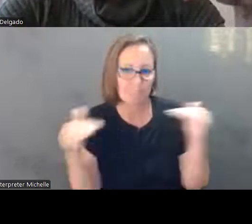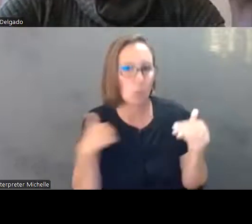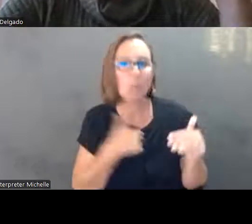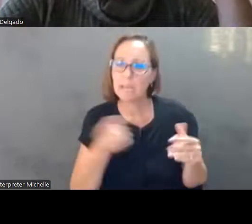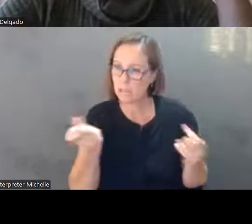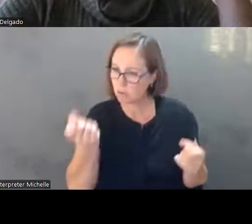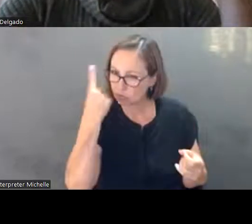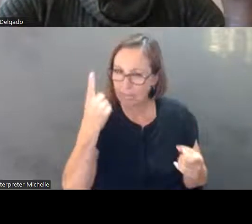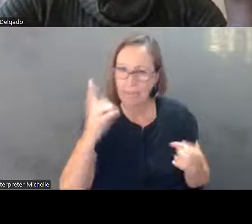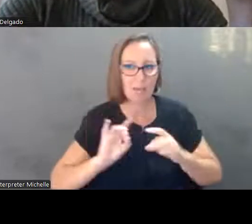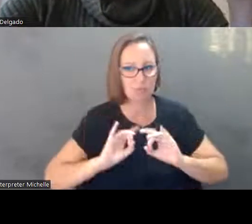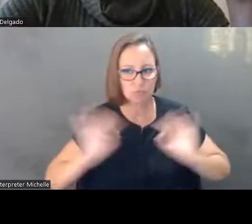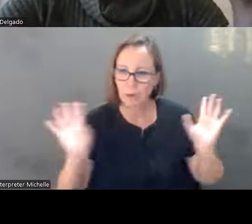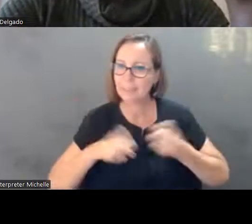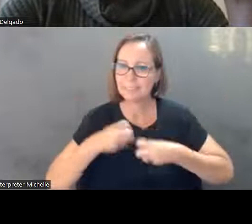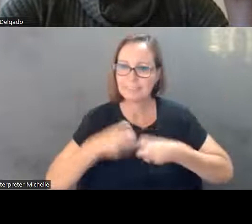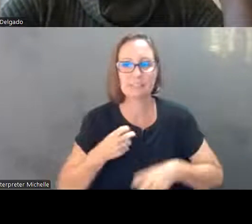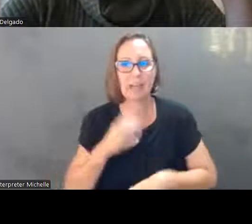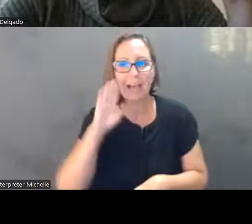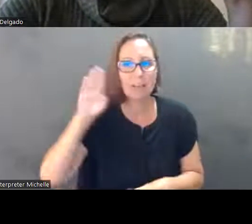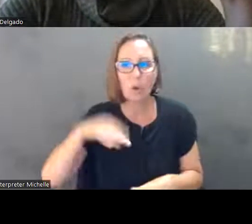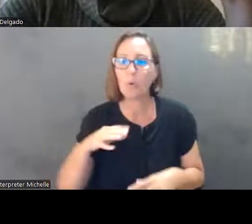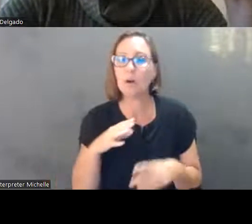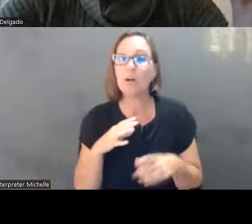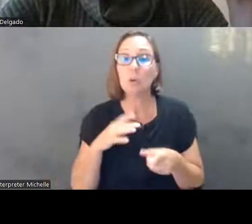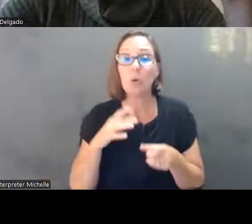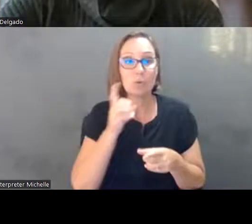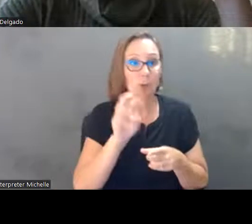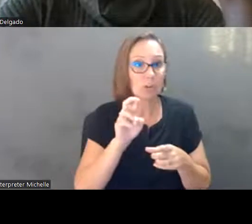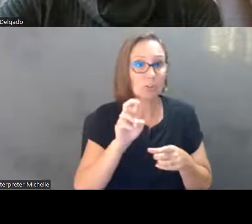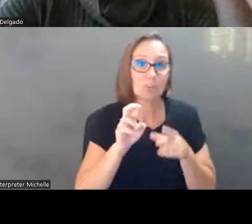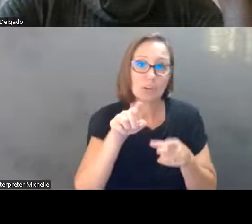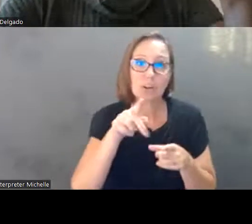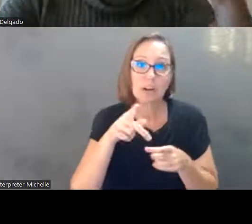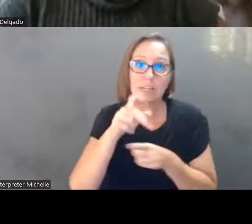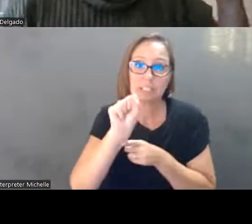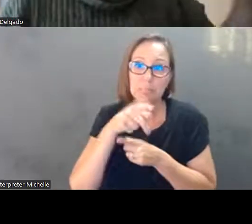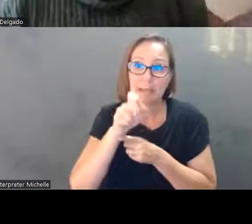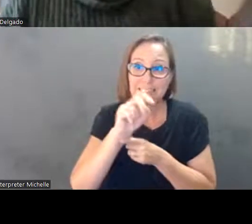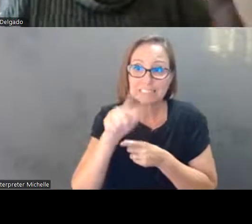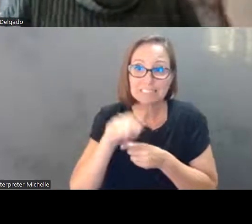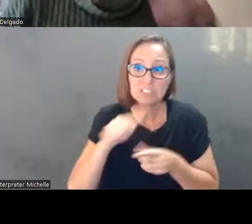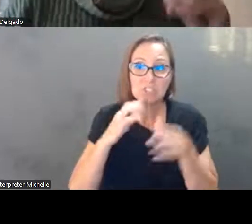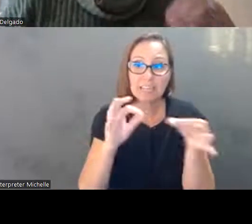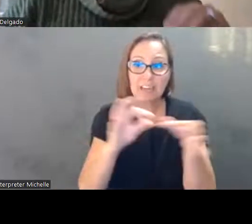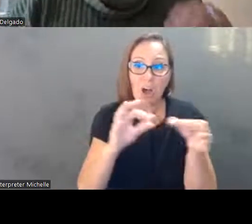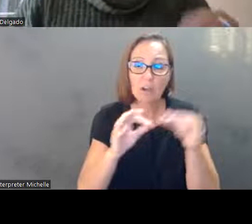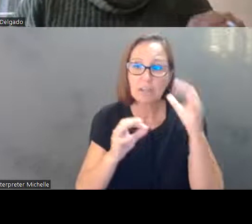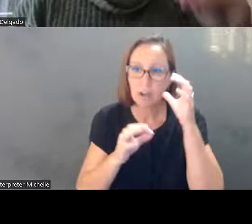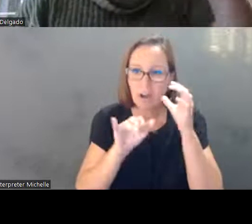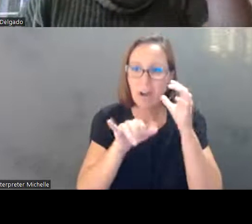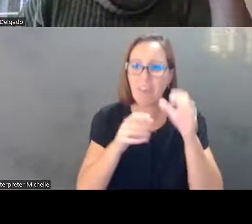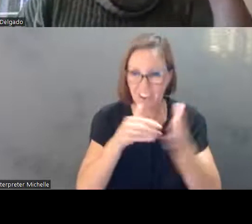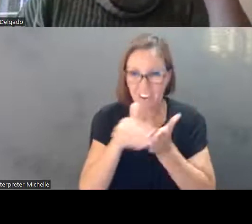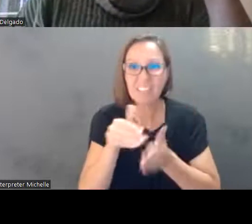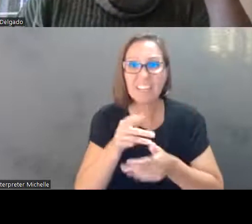right now. You know, when I hear Dr. Spetz talking, we hear often now that there are direct care